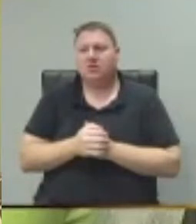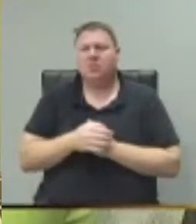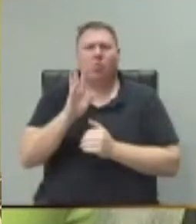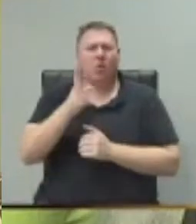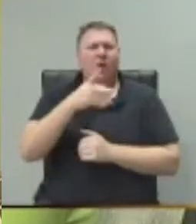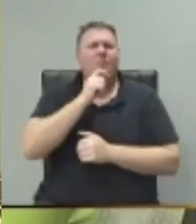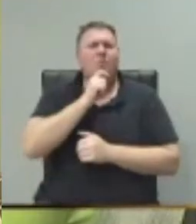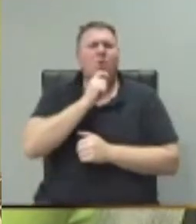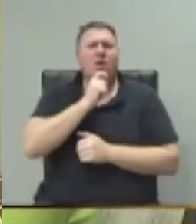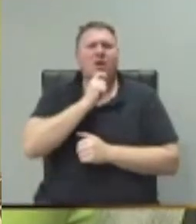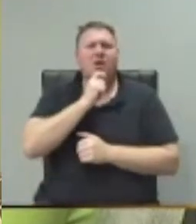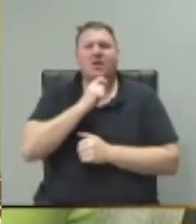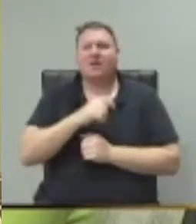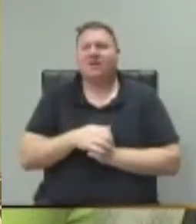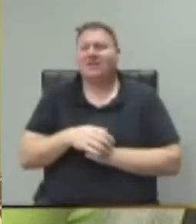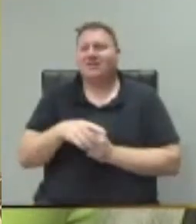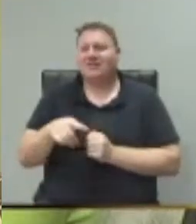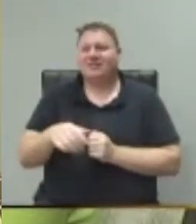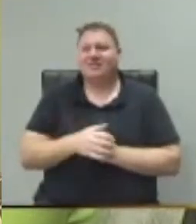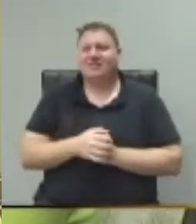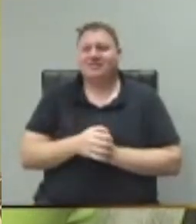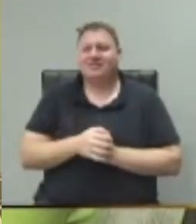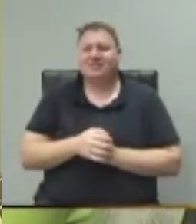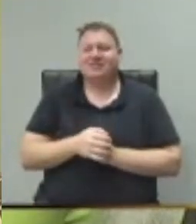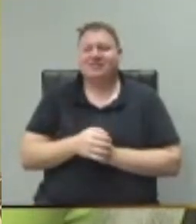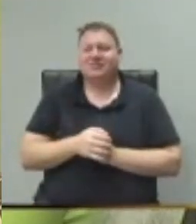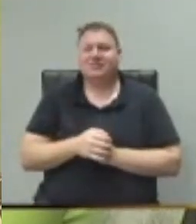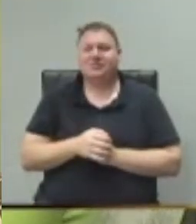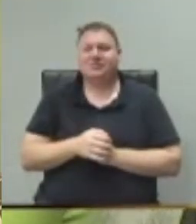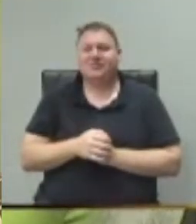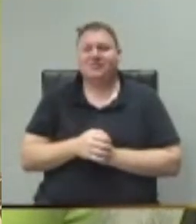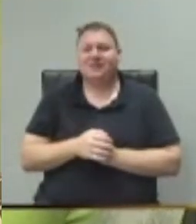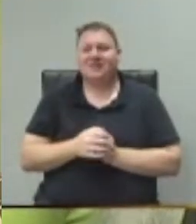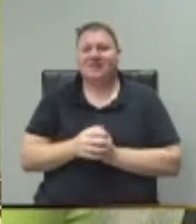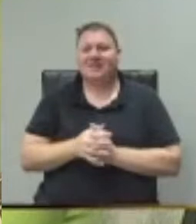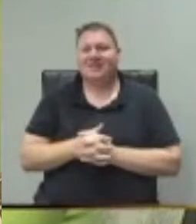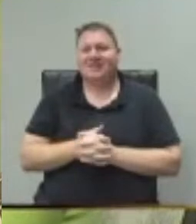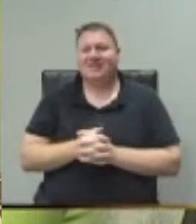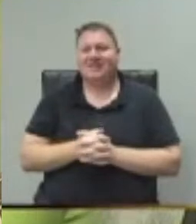It will be morning, obviously. And then